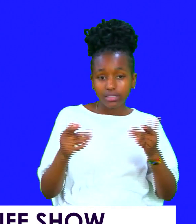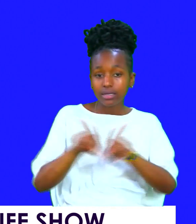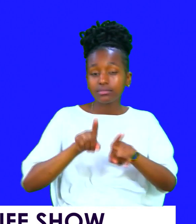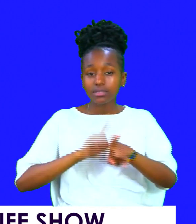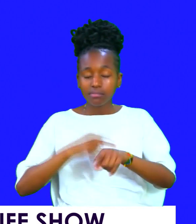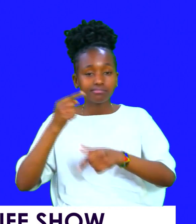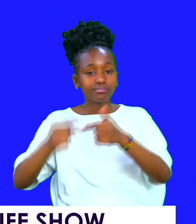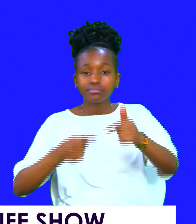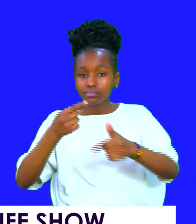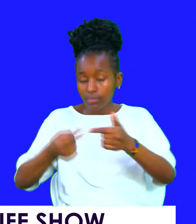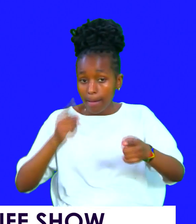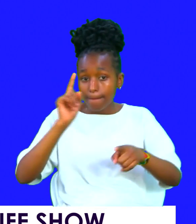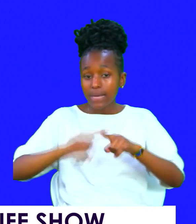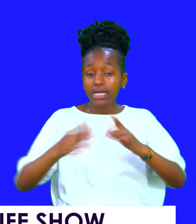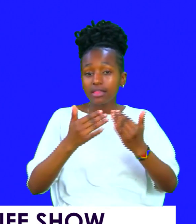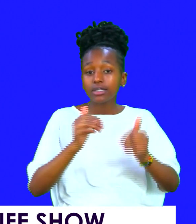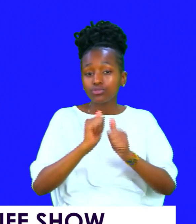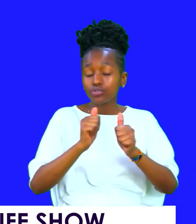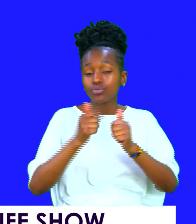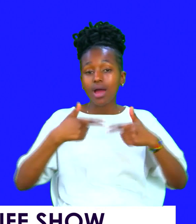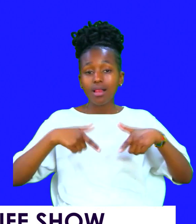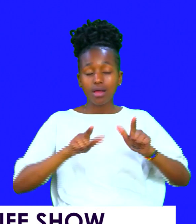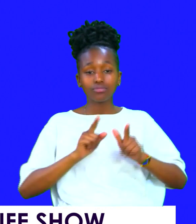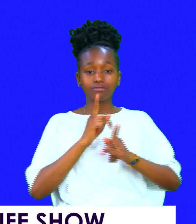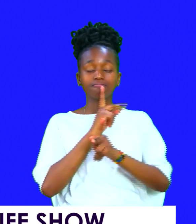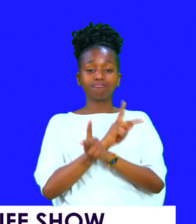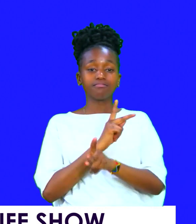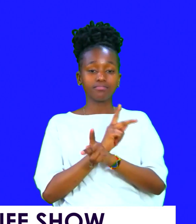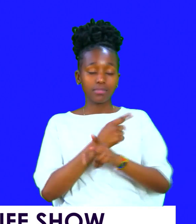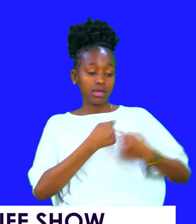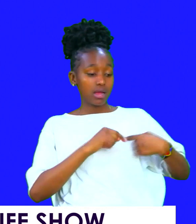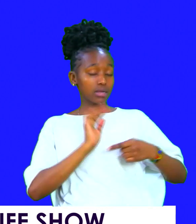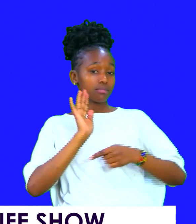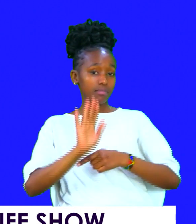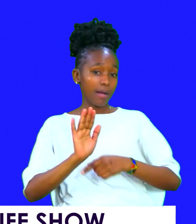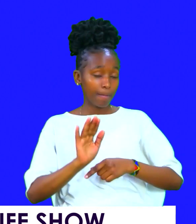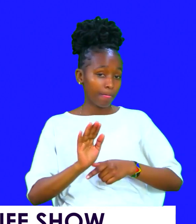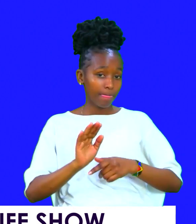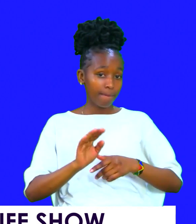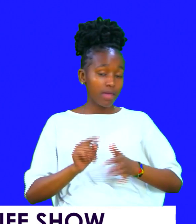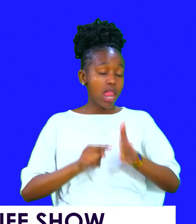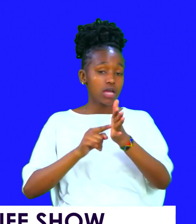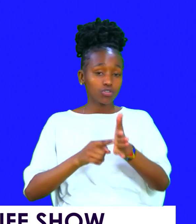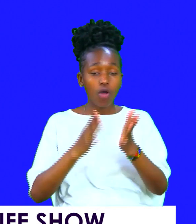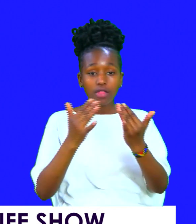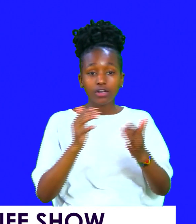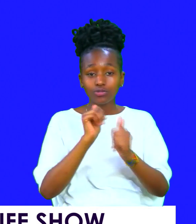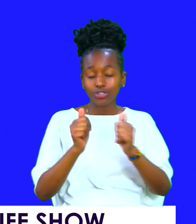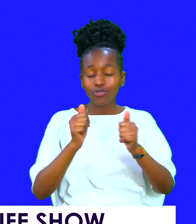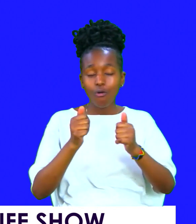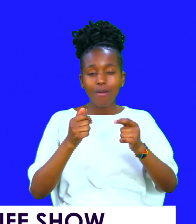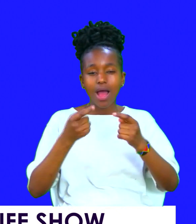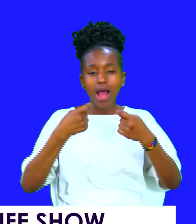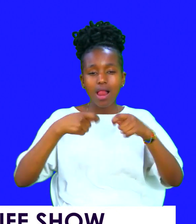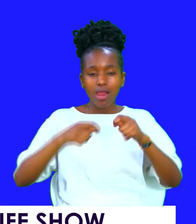But the things that you allow to settle should be the things that you've sieved. Because there